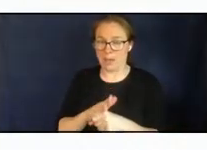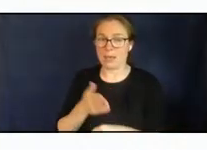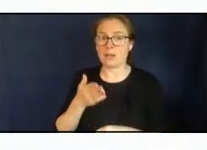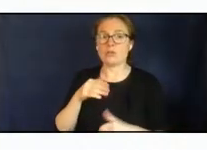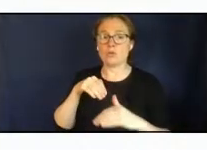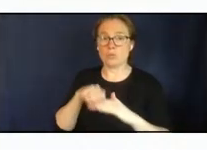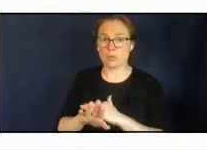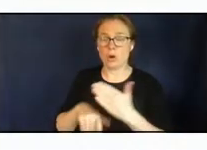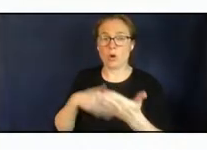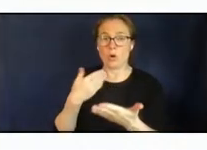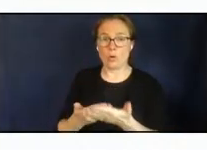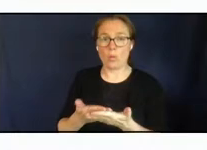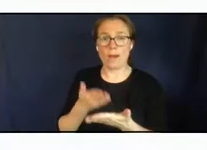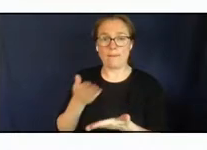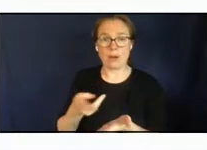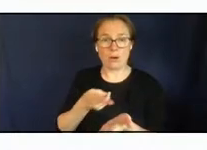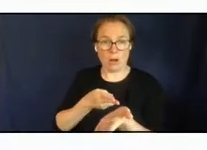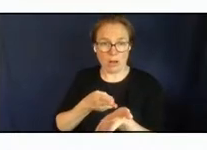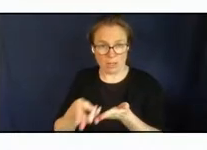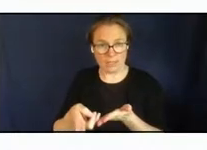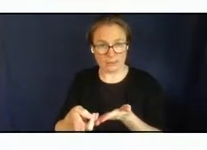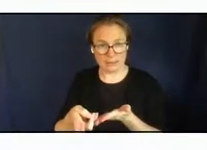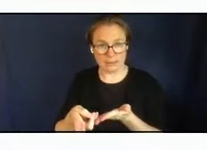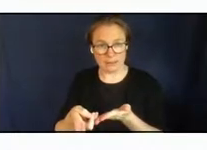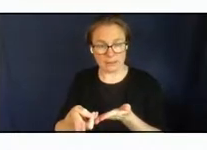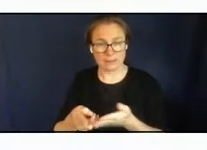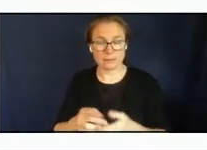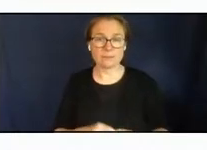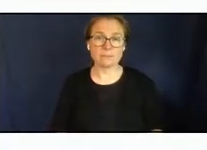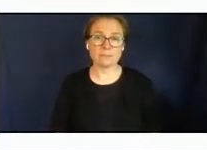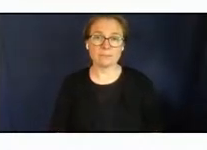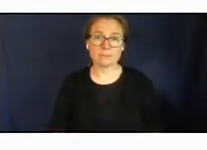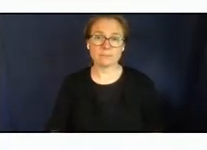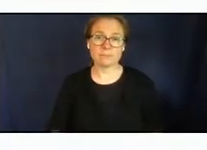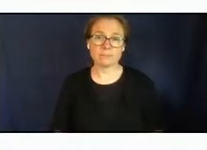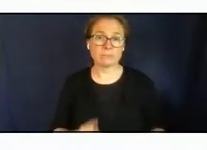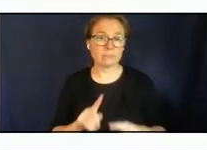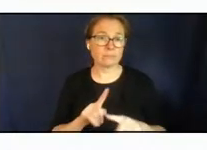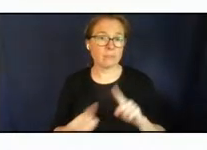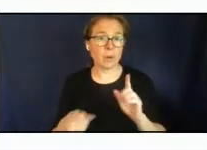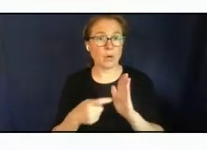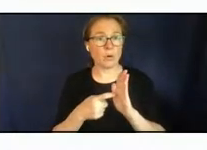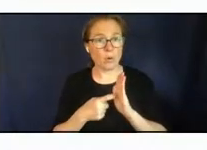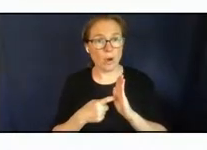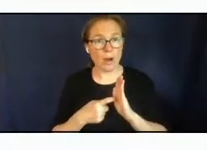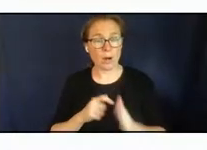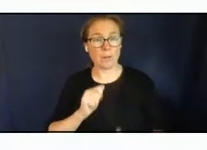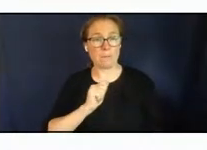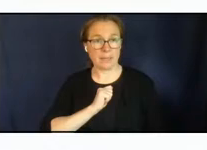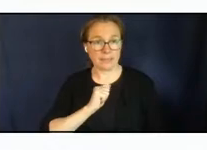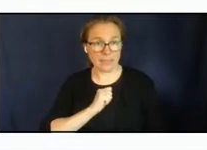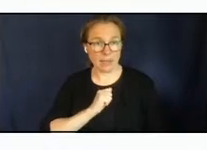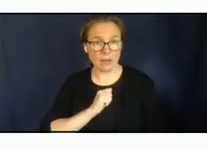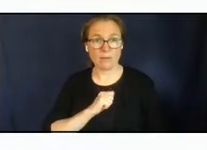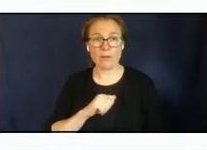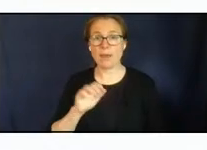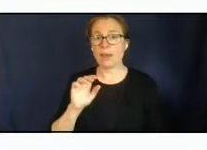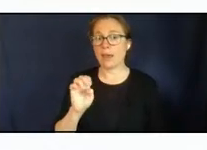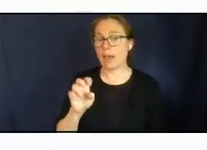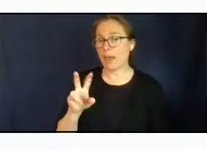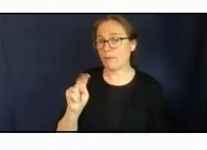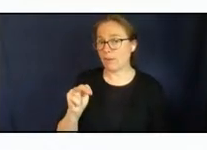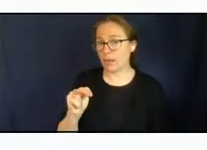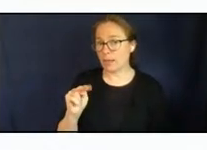to mitigate some of that challenge. It took the presence of myself and Dr. Evans and many others